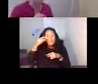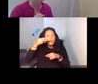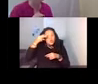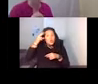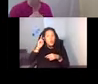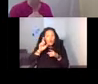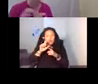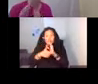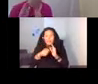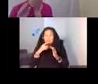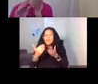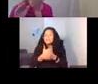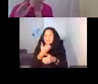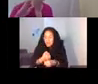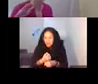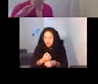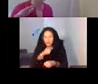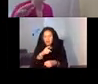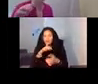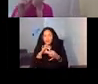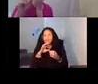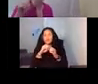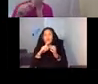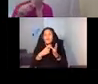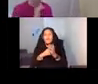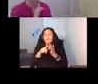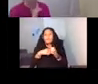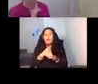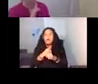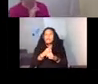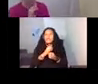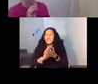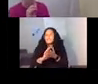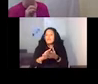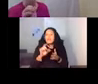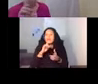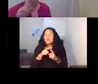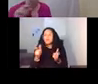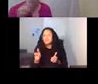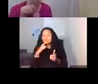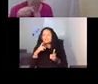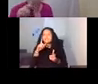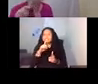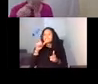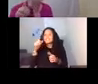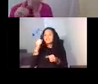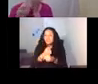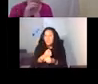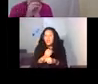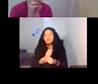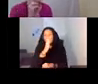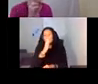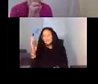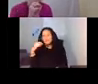and safeguarding. And she works with Barking, Havering and Redbridge Clinical Commissioning Groups Association and North East London